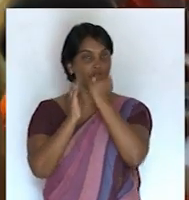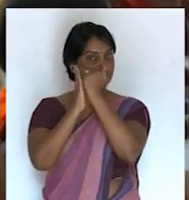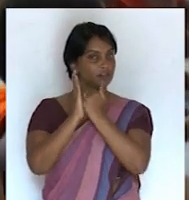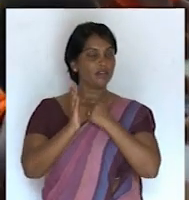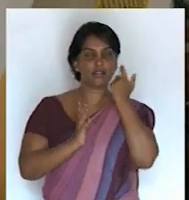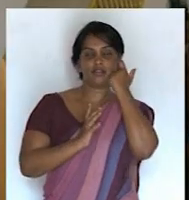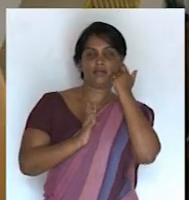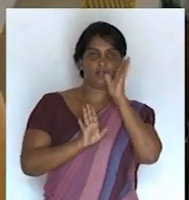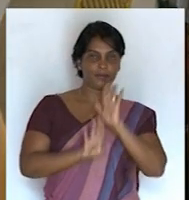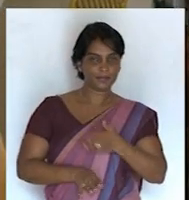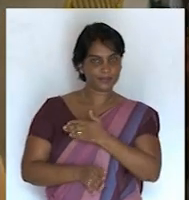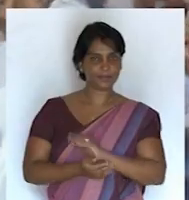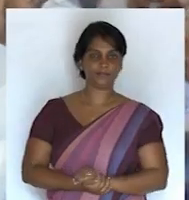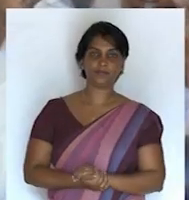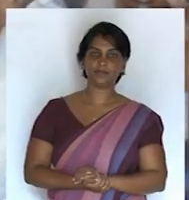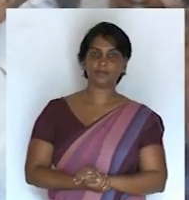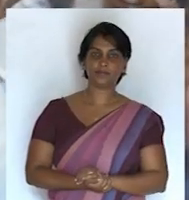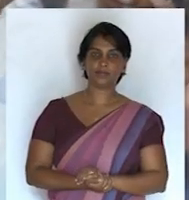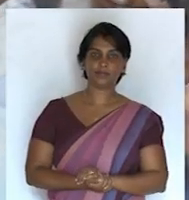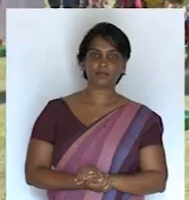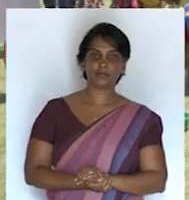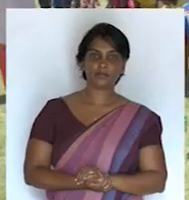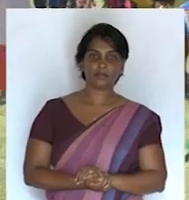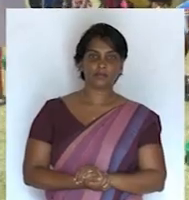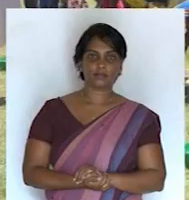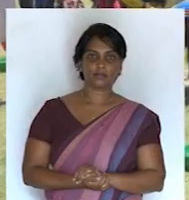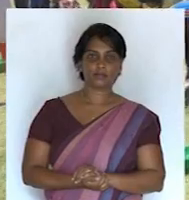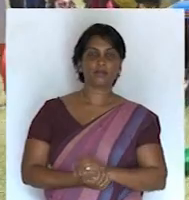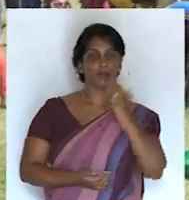parents to improve their mental levels.